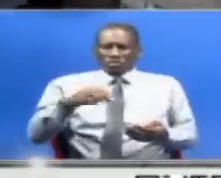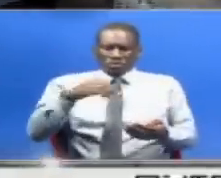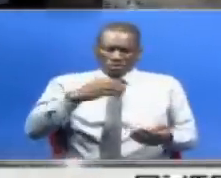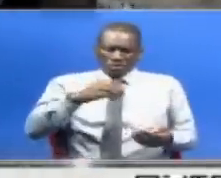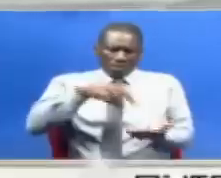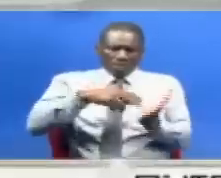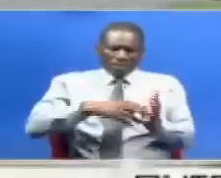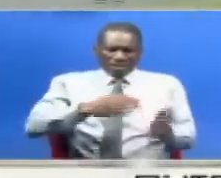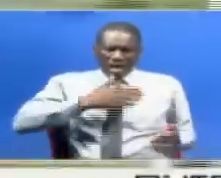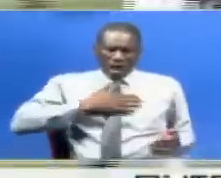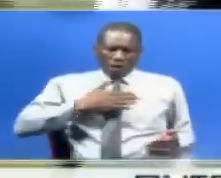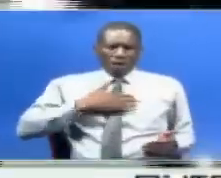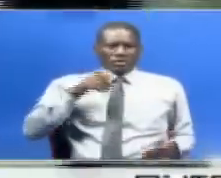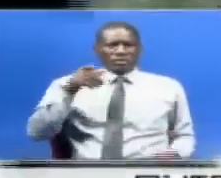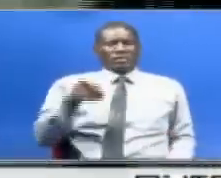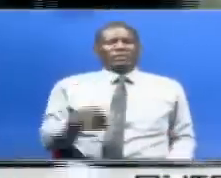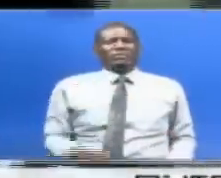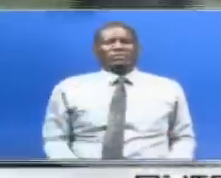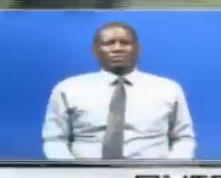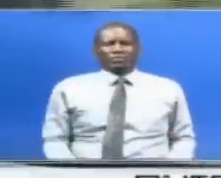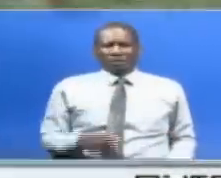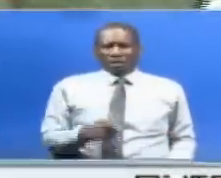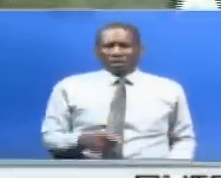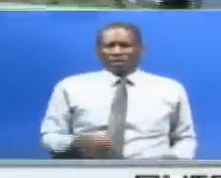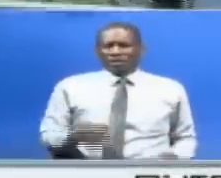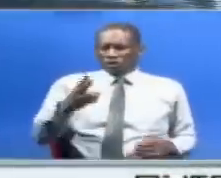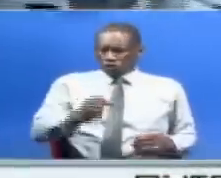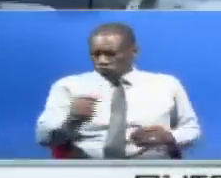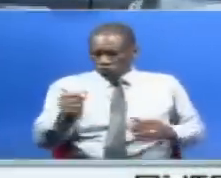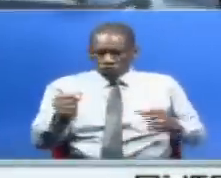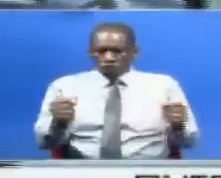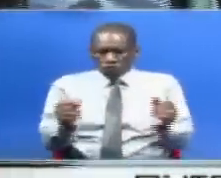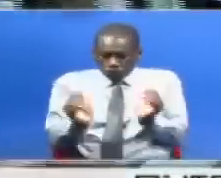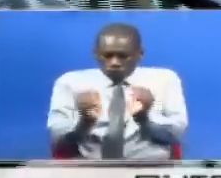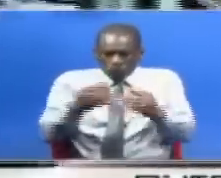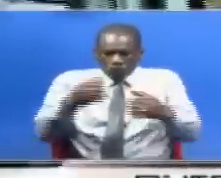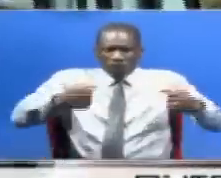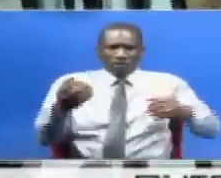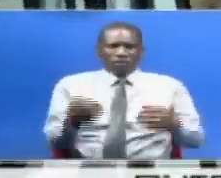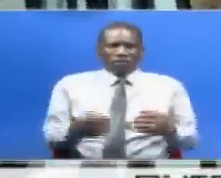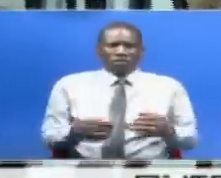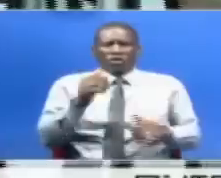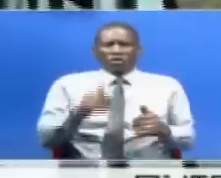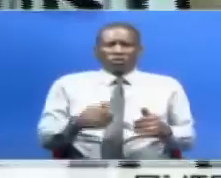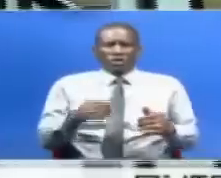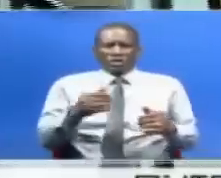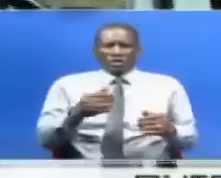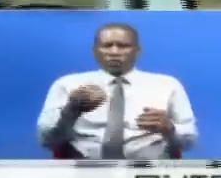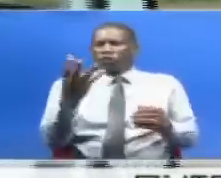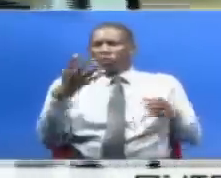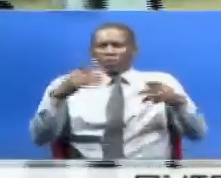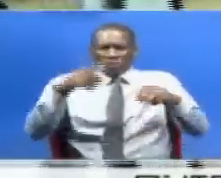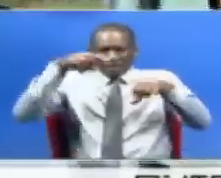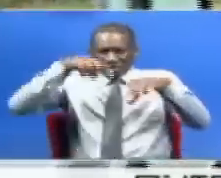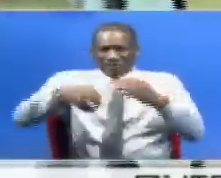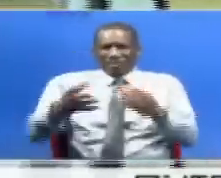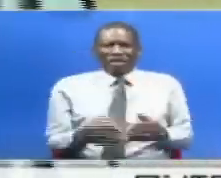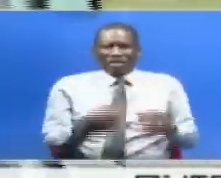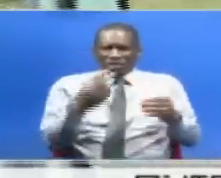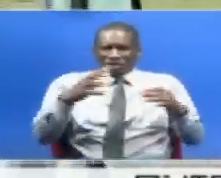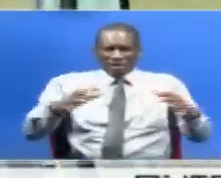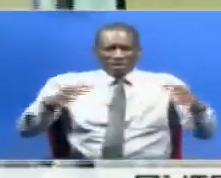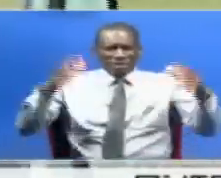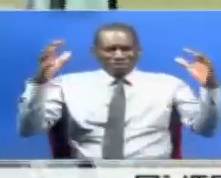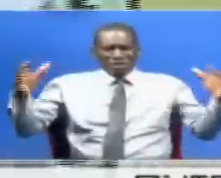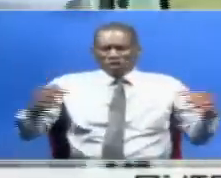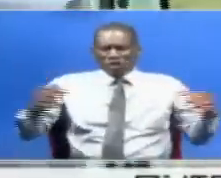is ours. It's a two-door mini car that seats four. You can look at how massive this